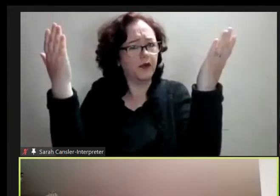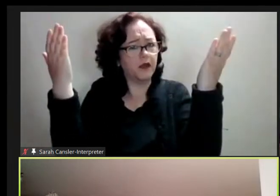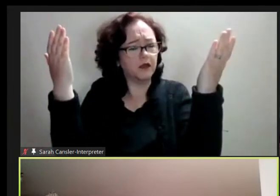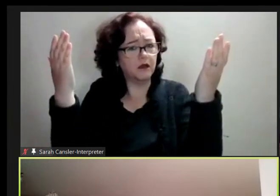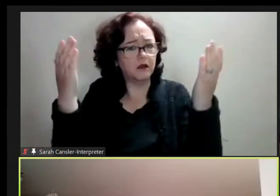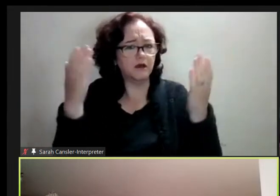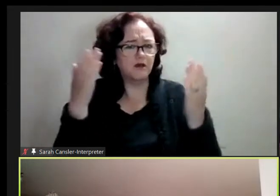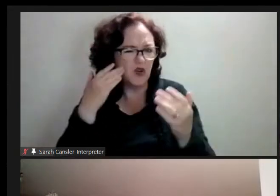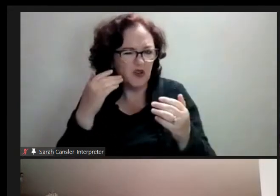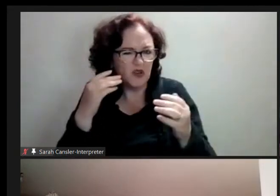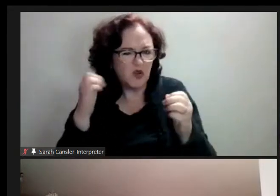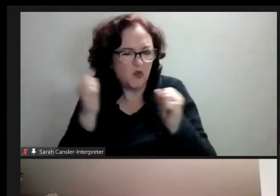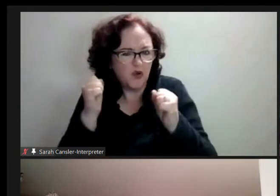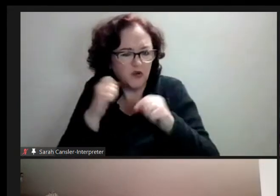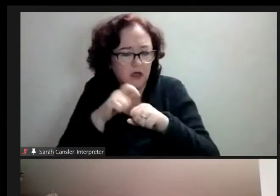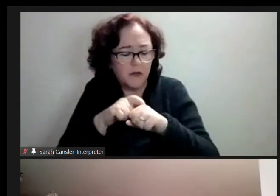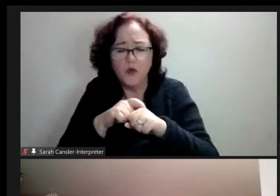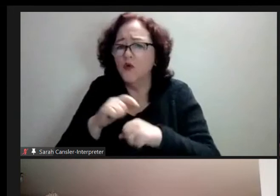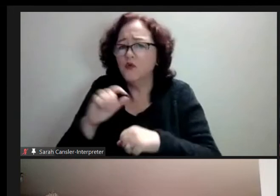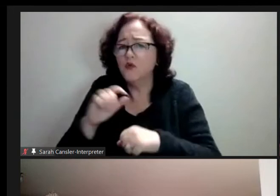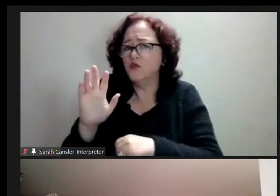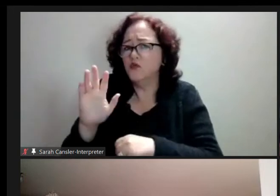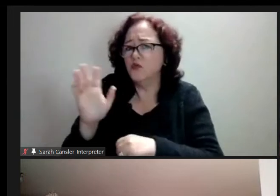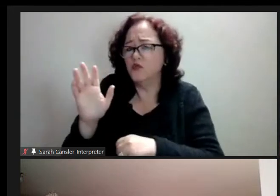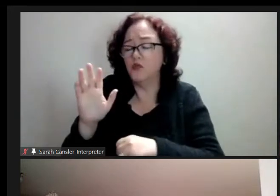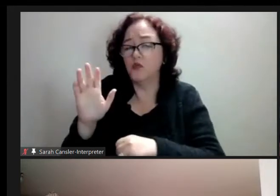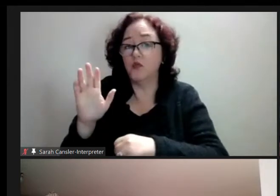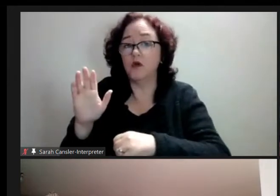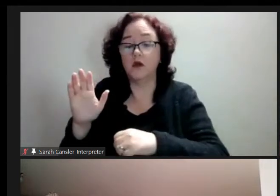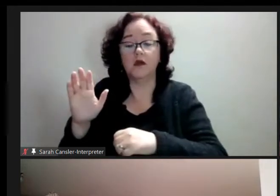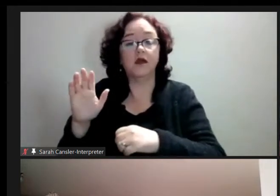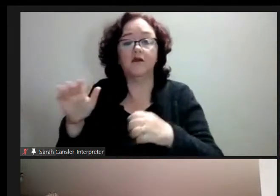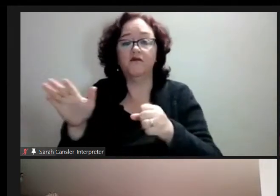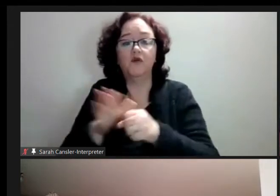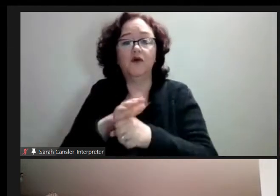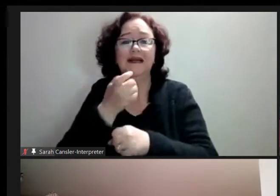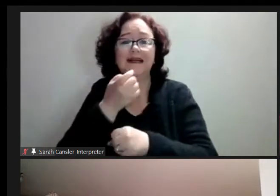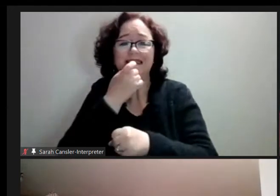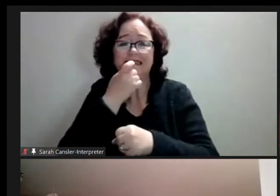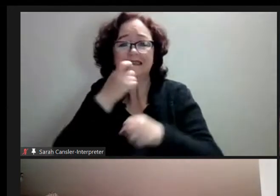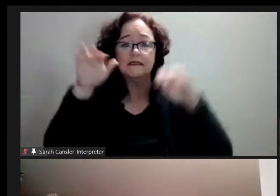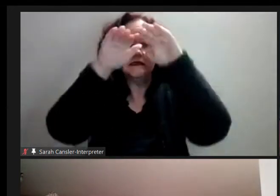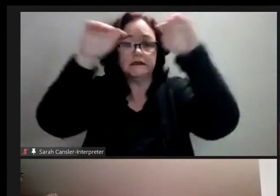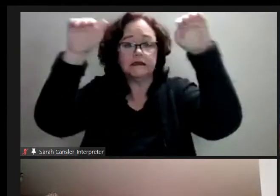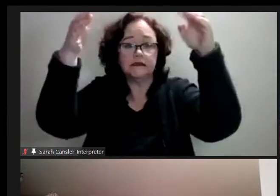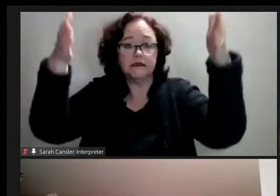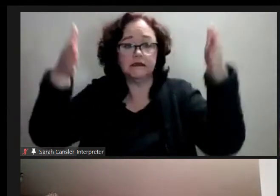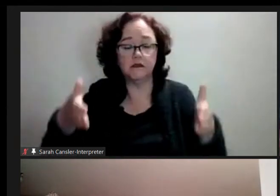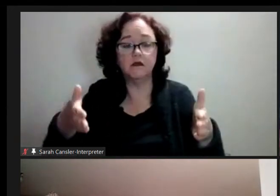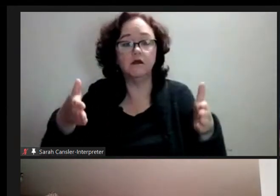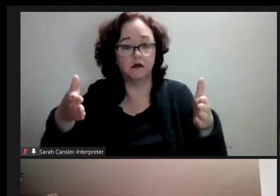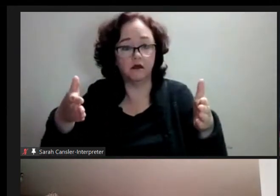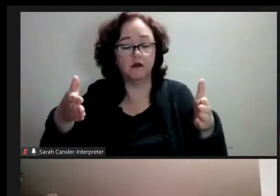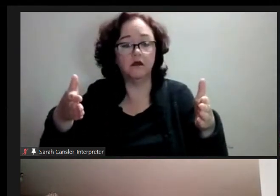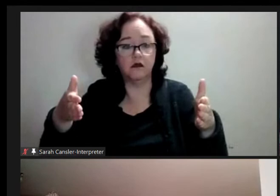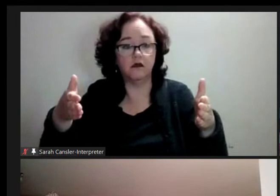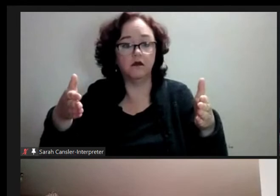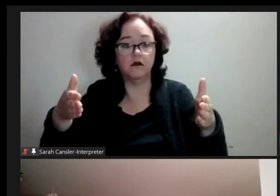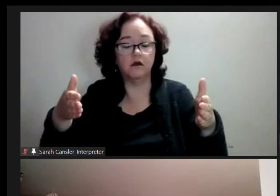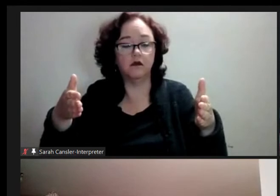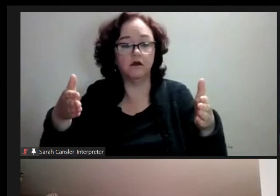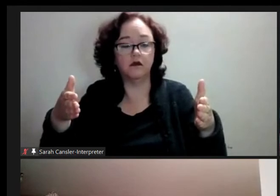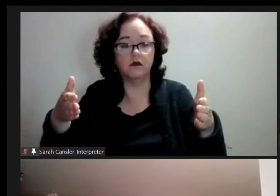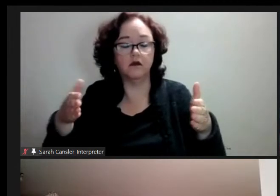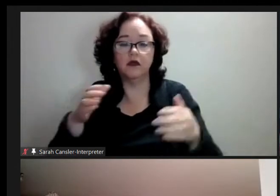Or No, the bridge is completely glass enclosed. It's not heated